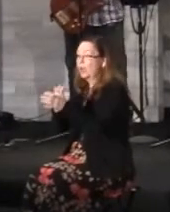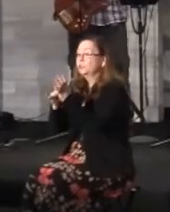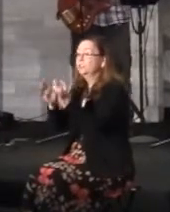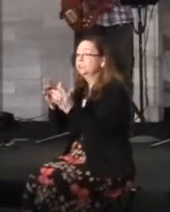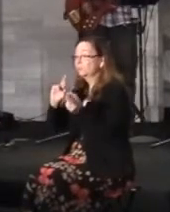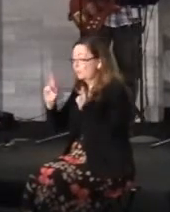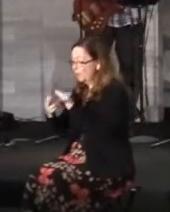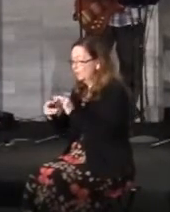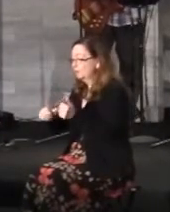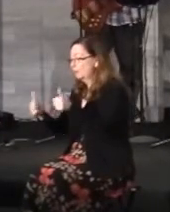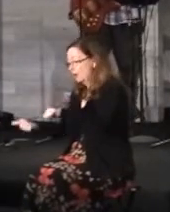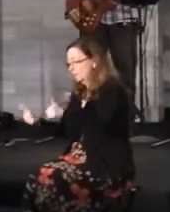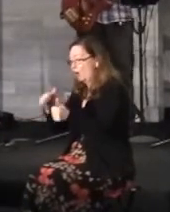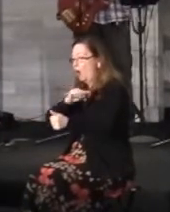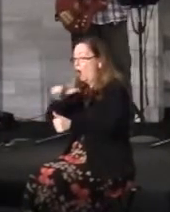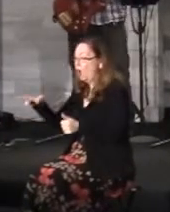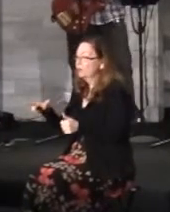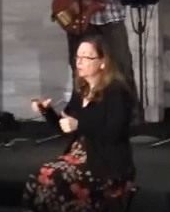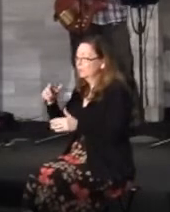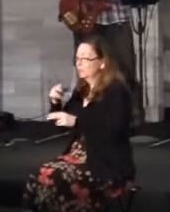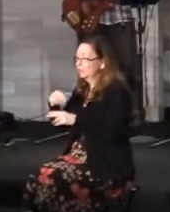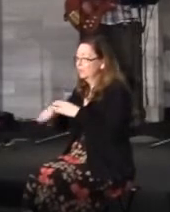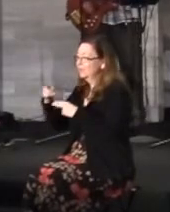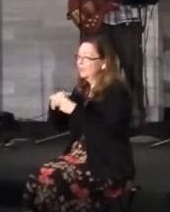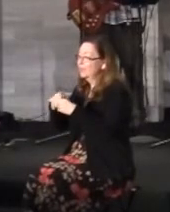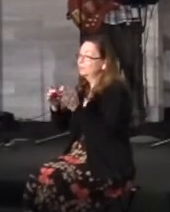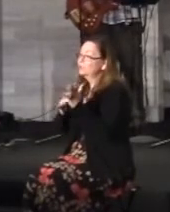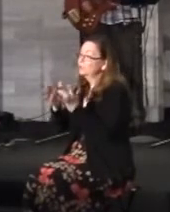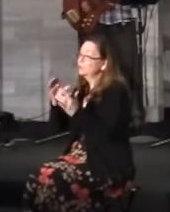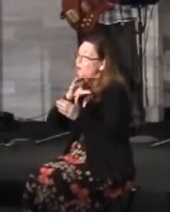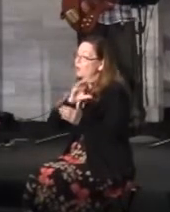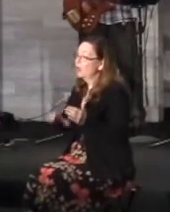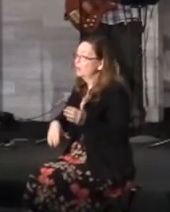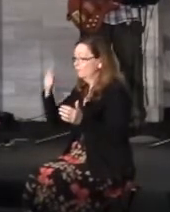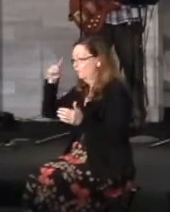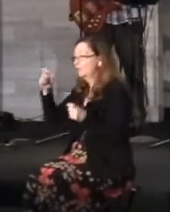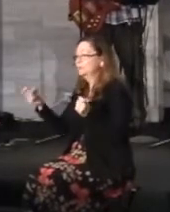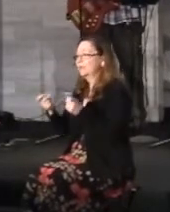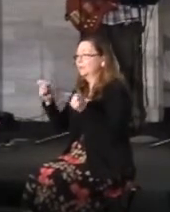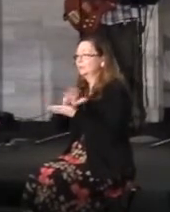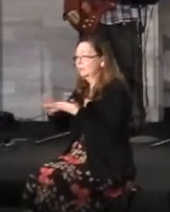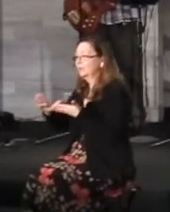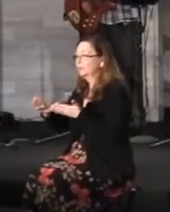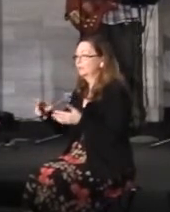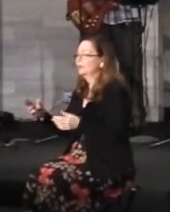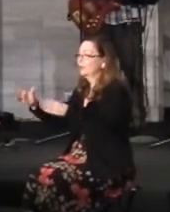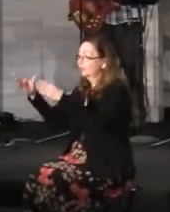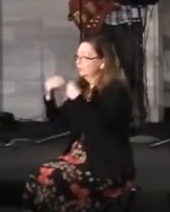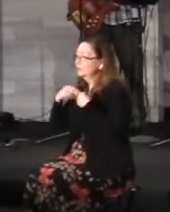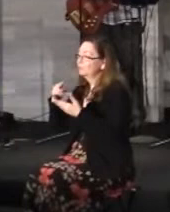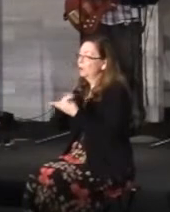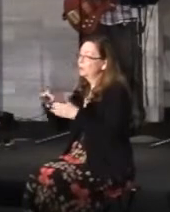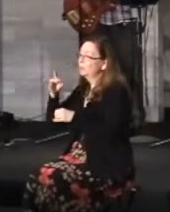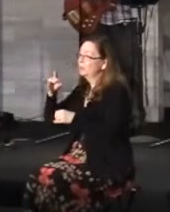Repent and be baptized, every one of you, in the name of Jesus Christ, for the remission of your sins and the gift of the Holy Spirit.